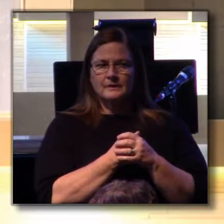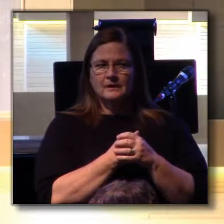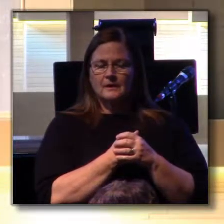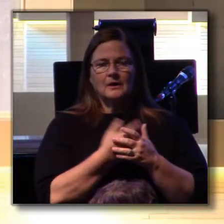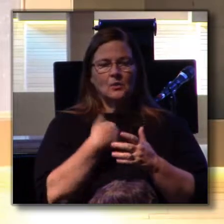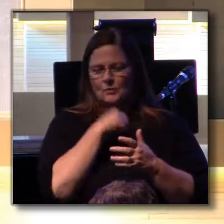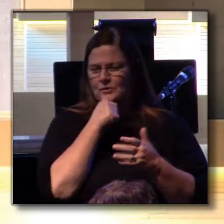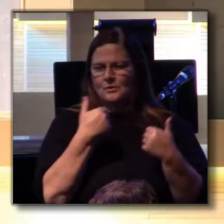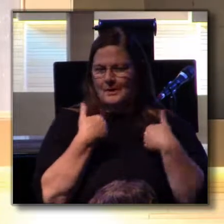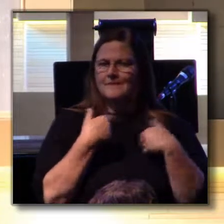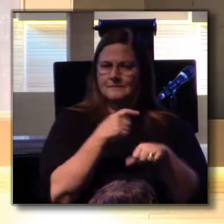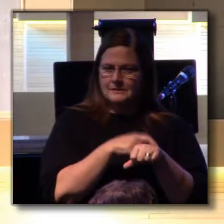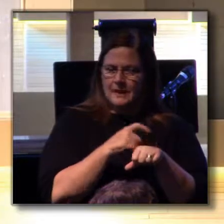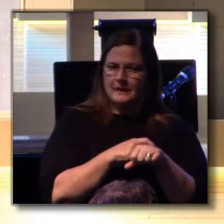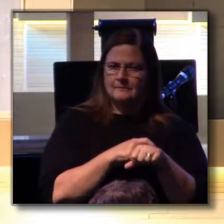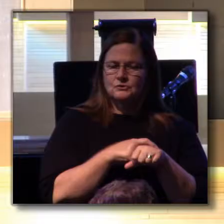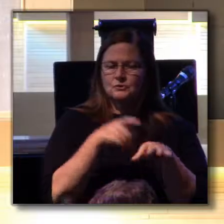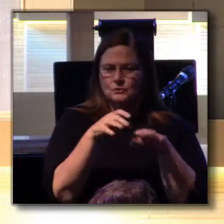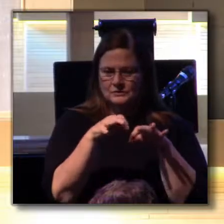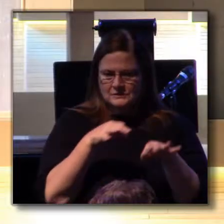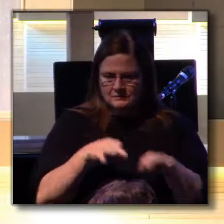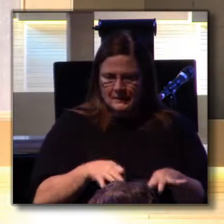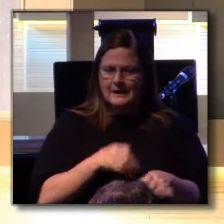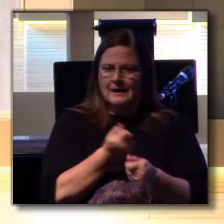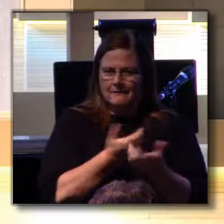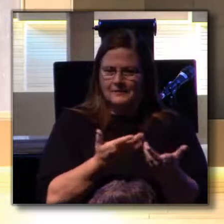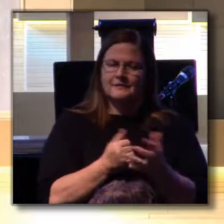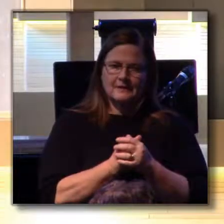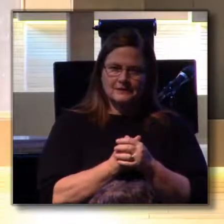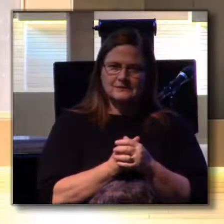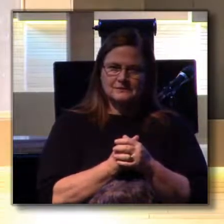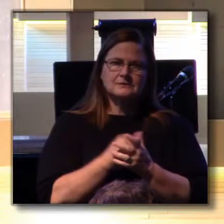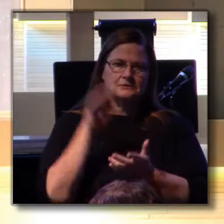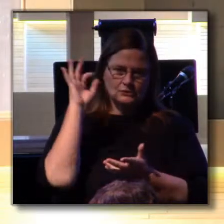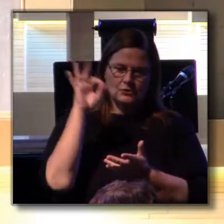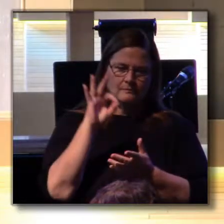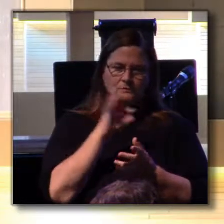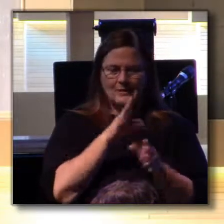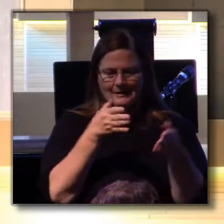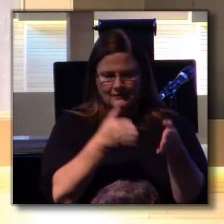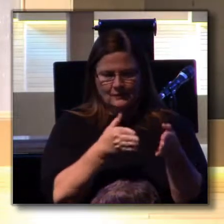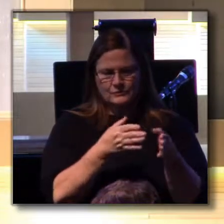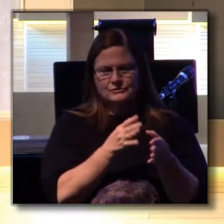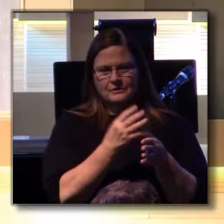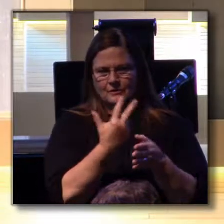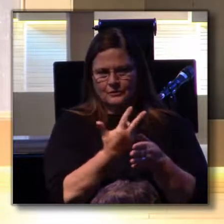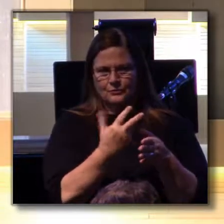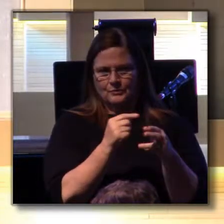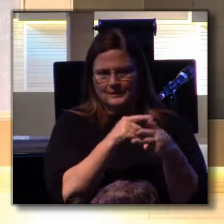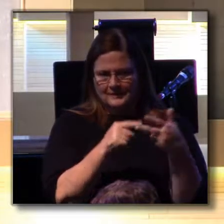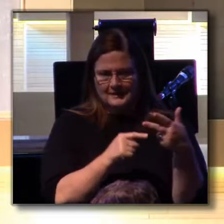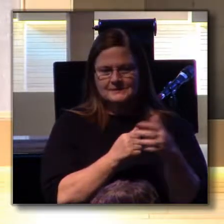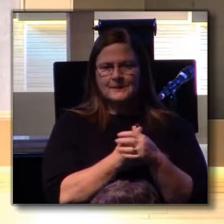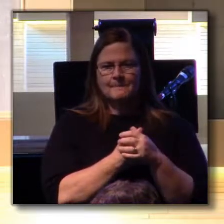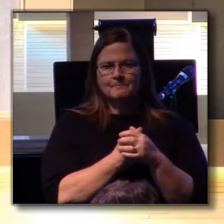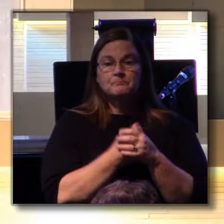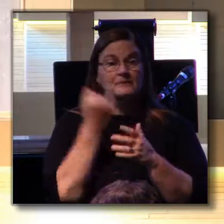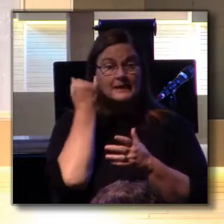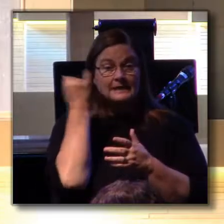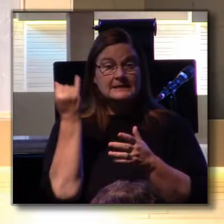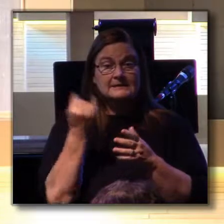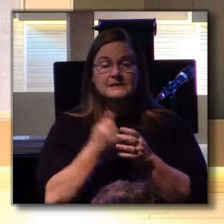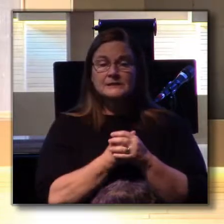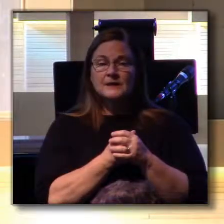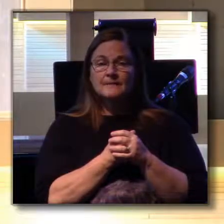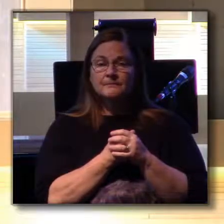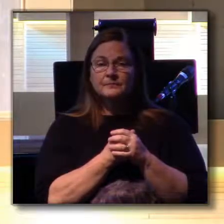to unpack everything. There's a whole sermon right in there. But the idea here is that he says, it's interesting, he says,